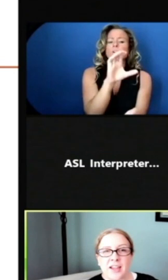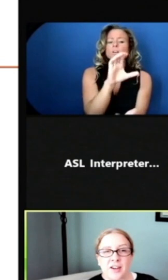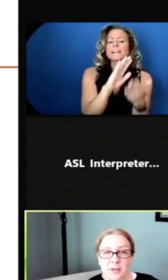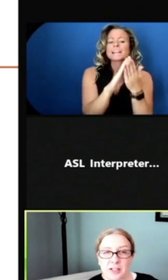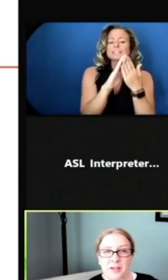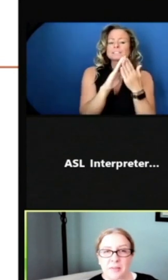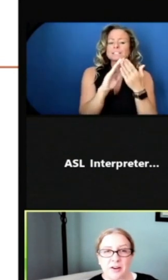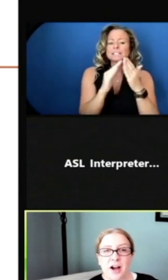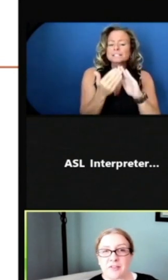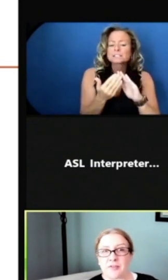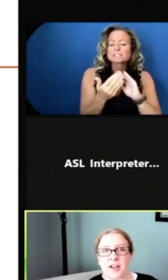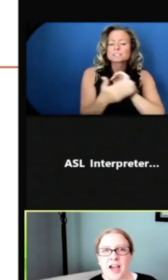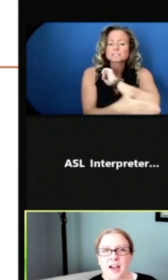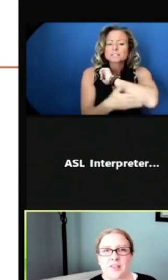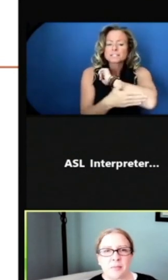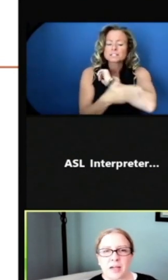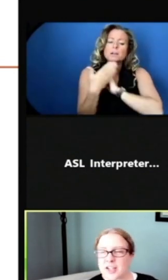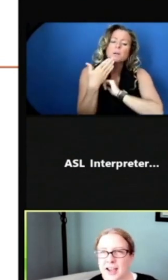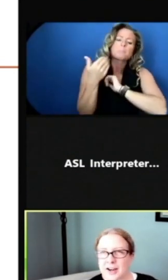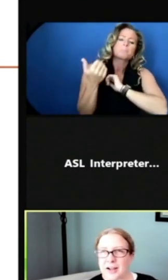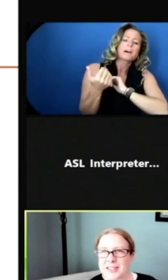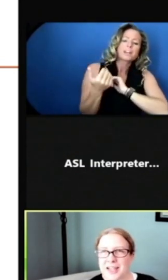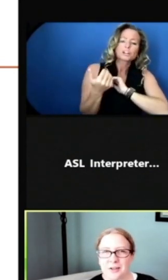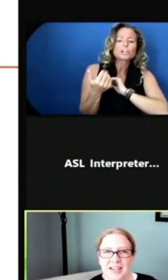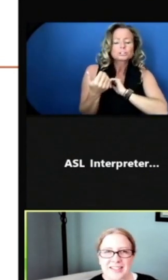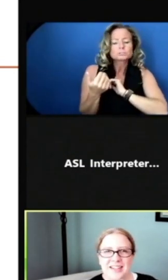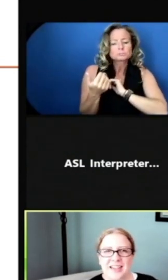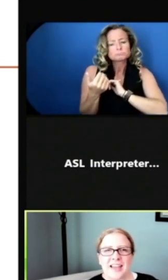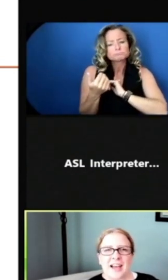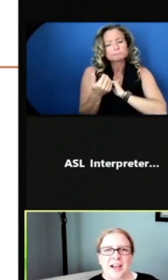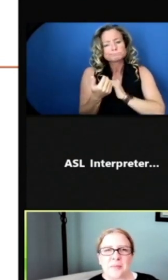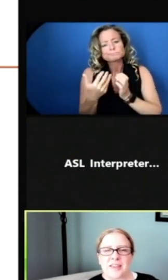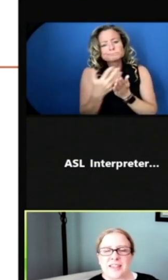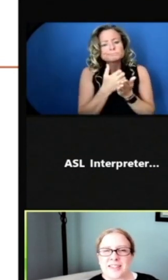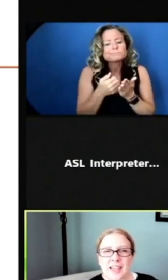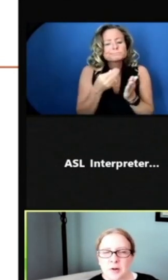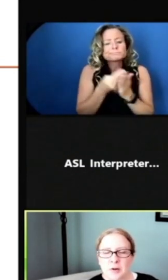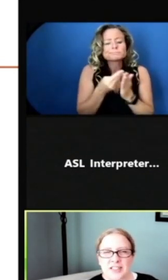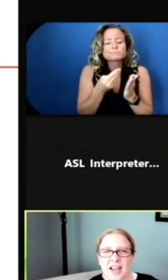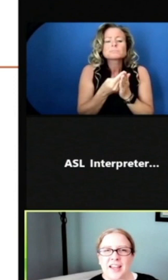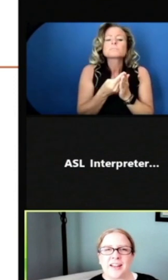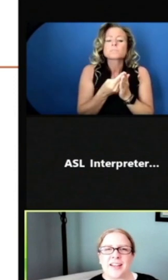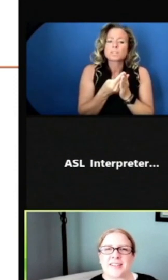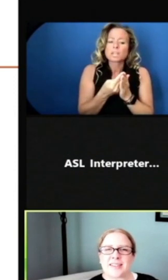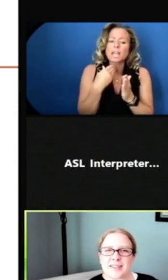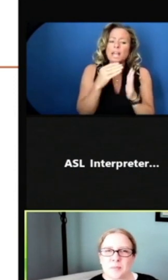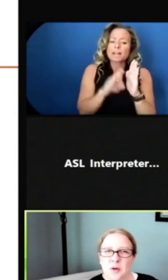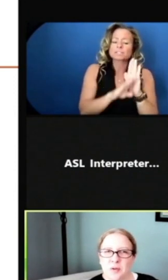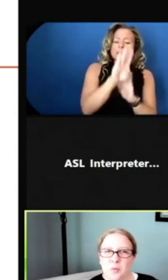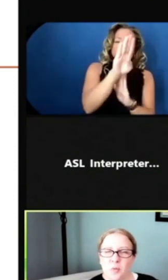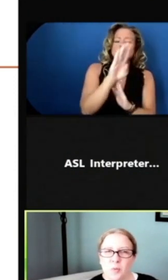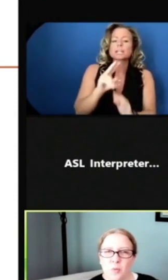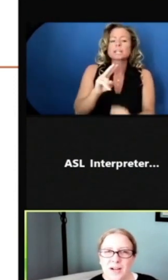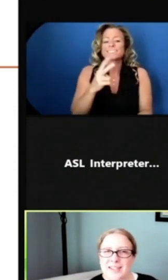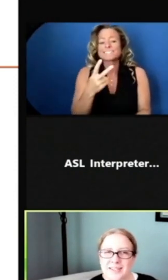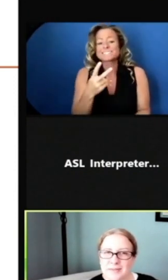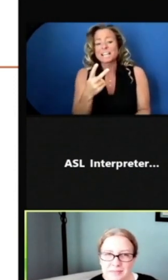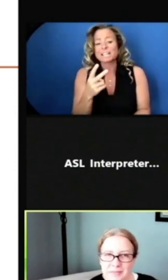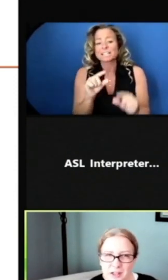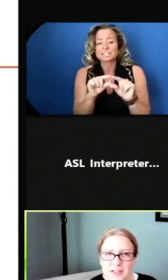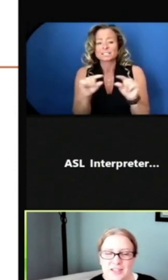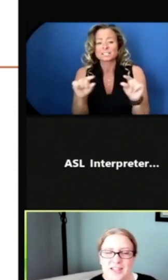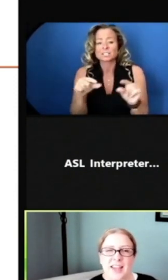are economically better off have a much higher uptake rate. The second quartile, it's more what